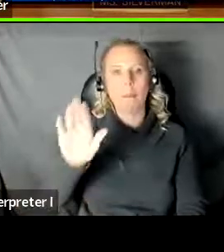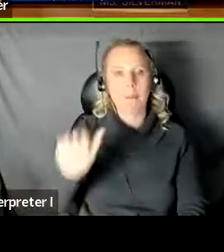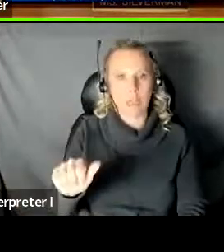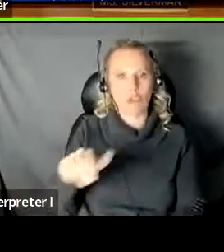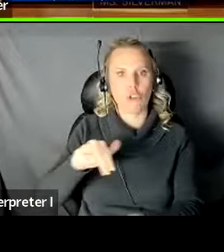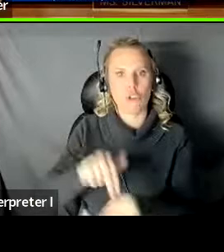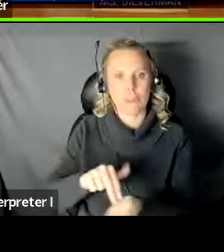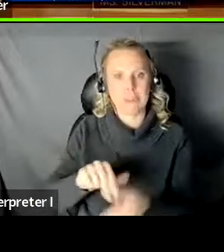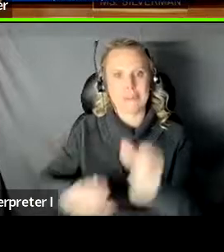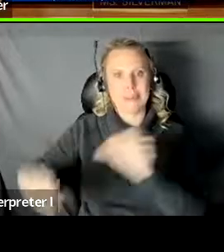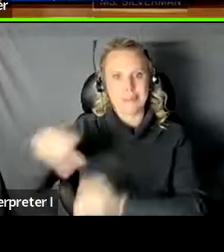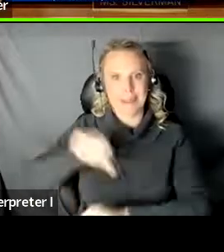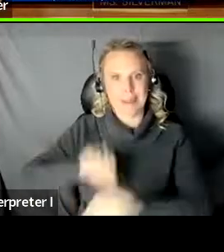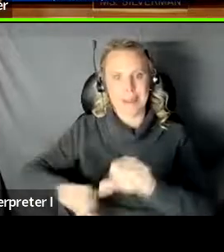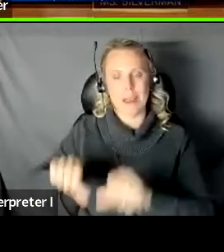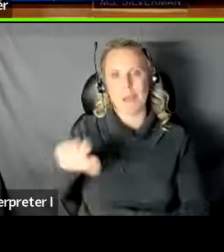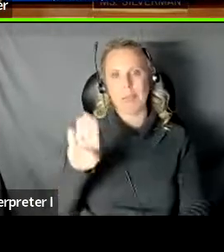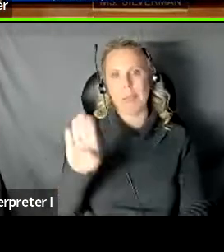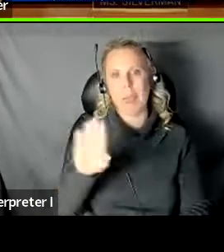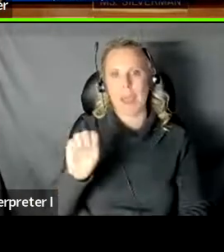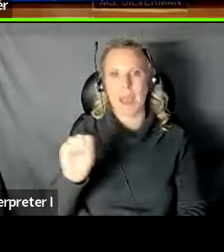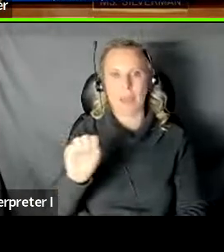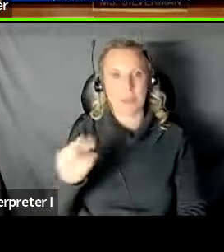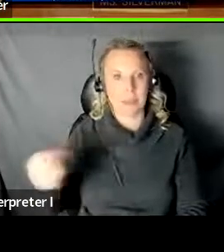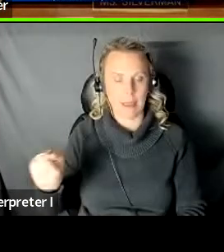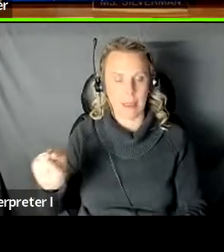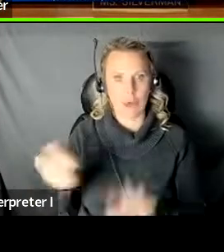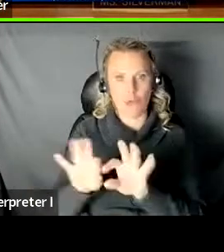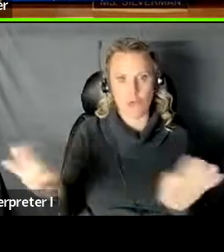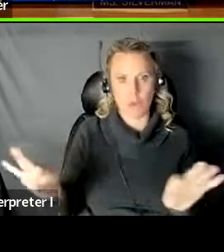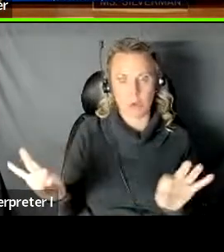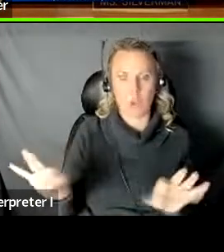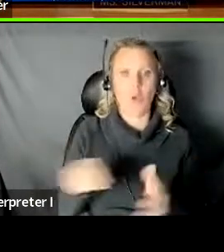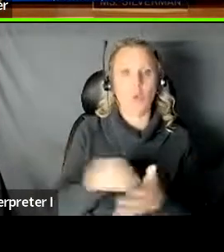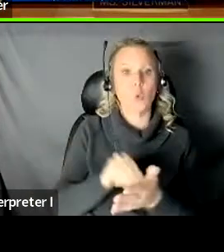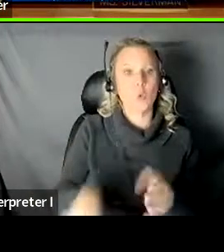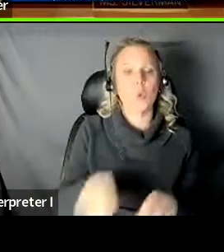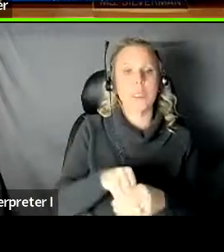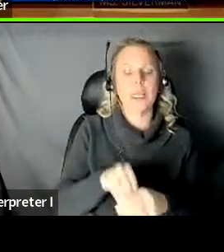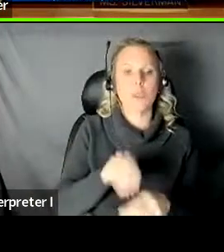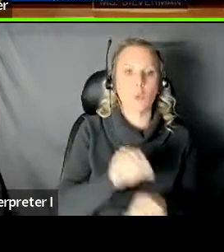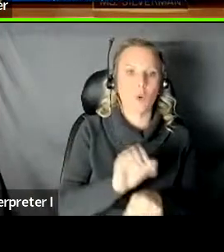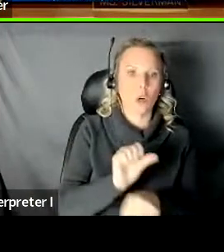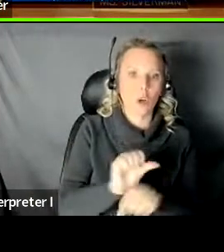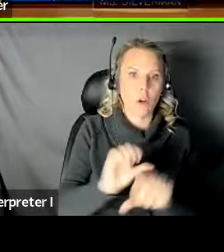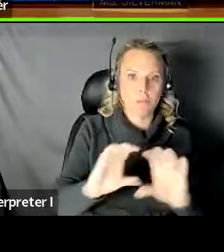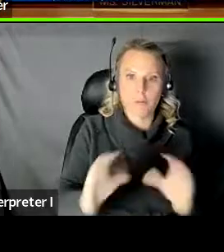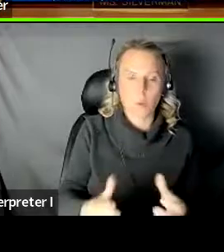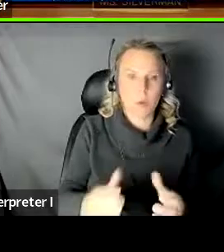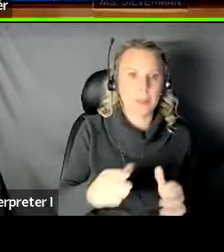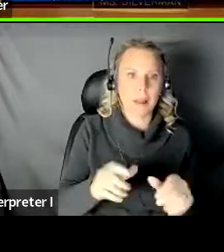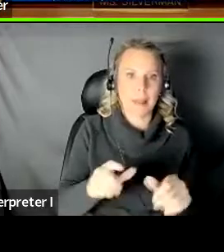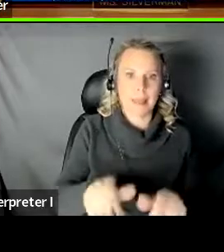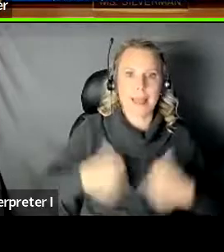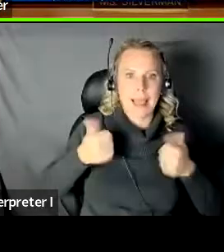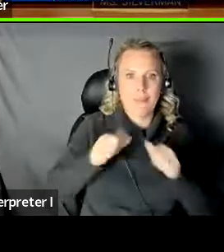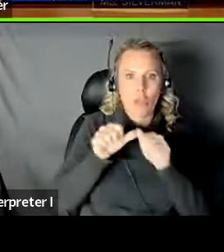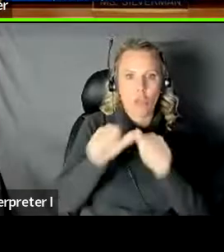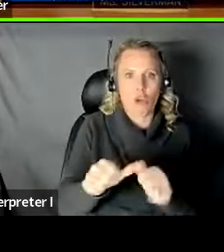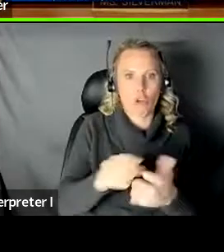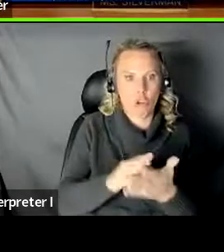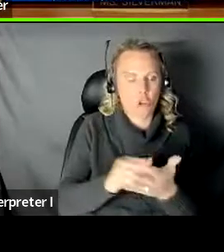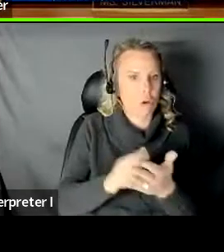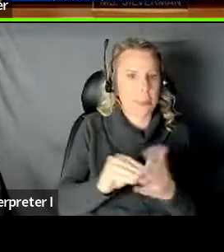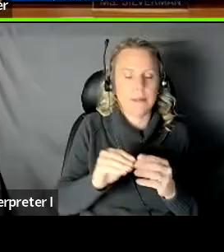degree. Students within the UDC Workforce Development and Lifelong Learning Division do not pay tuition. Therefore, the